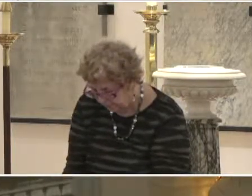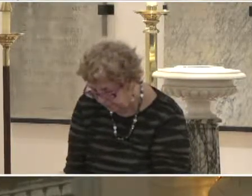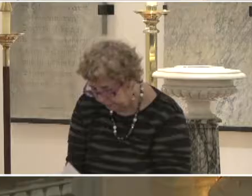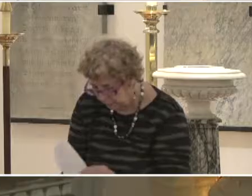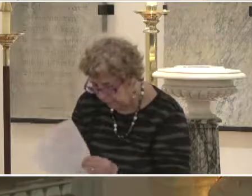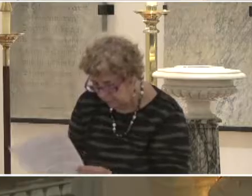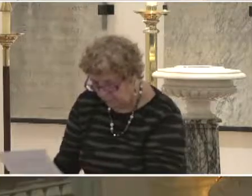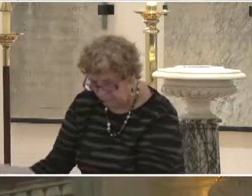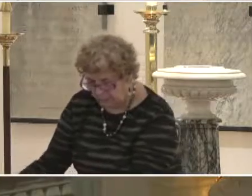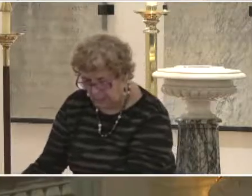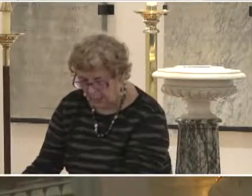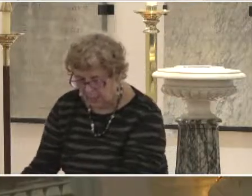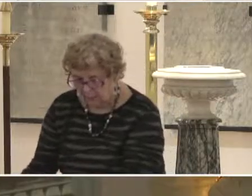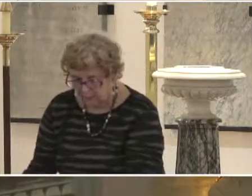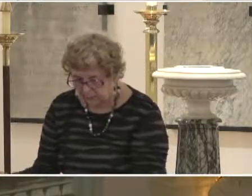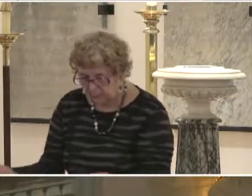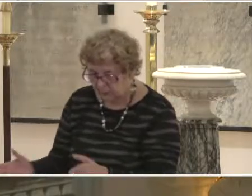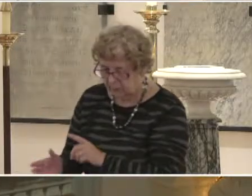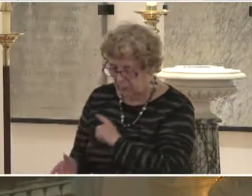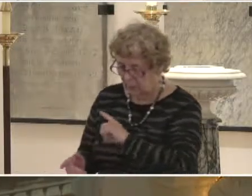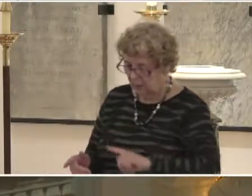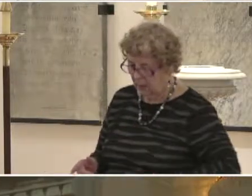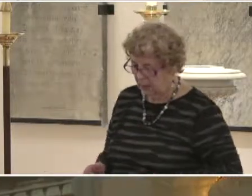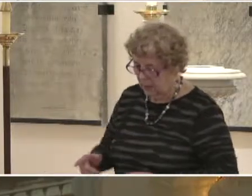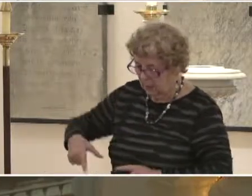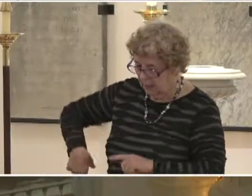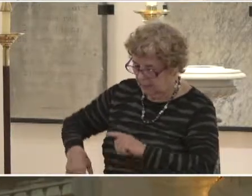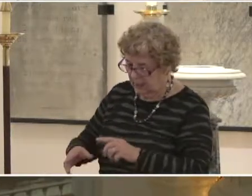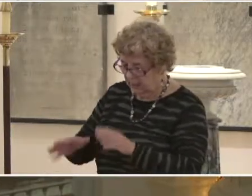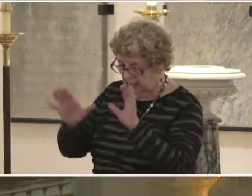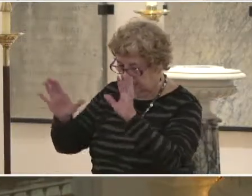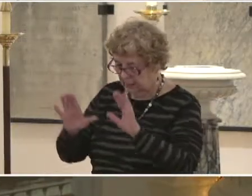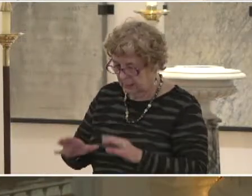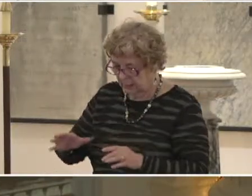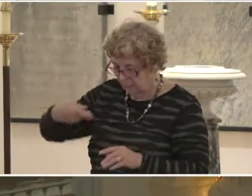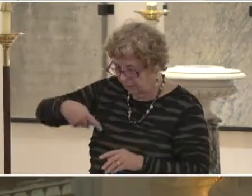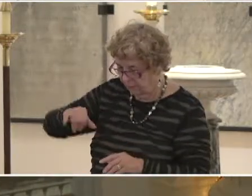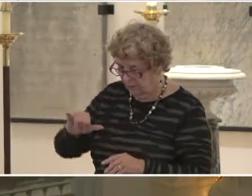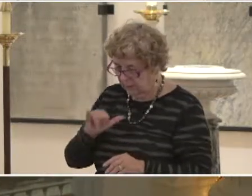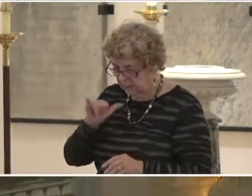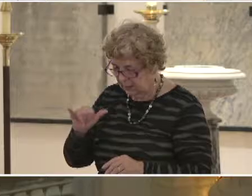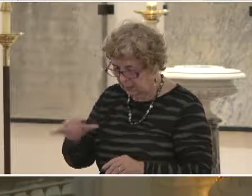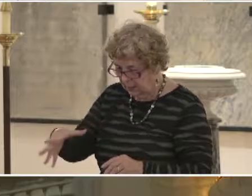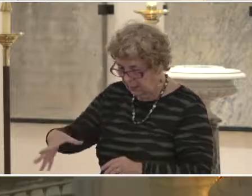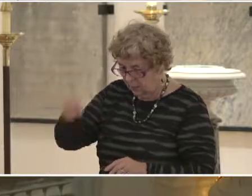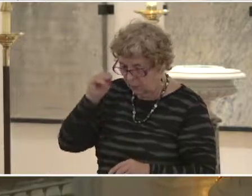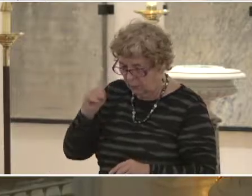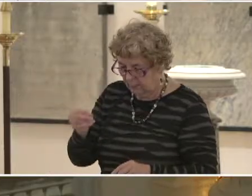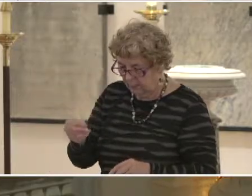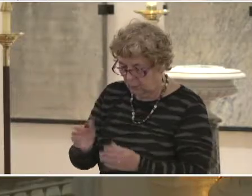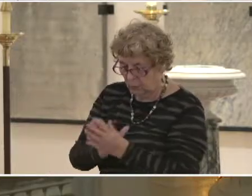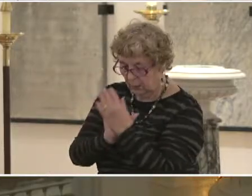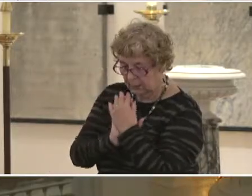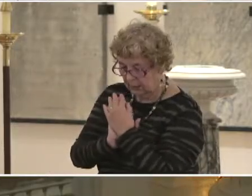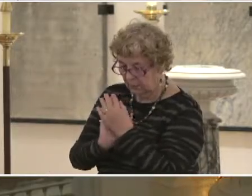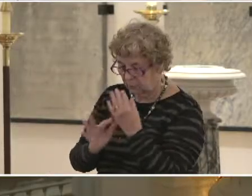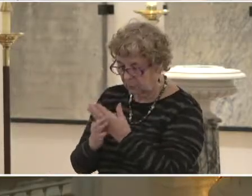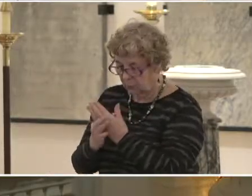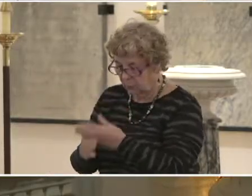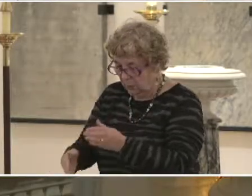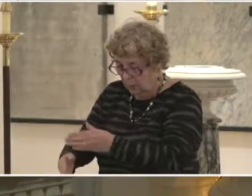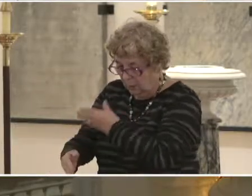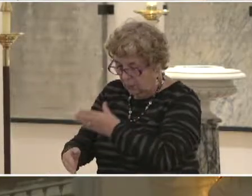How often do we ask those same kinds of questions? Last Sunday, Phyllis and I grabbed a quick